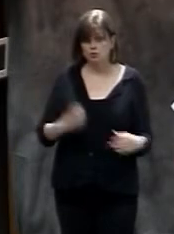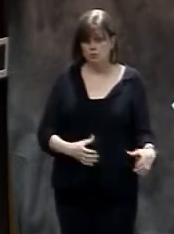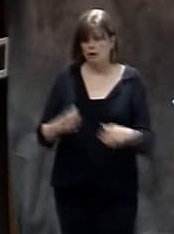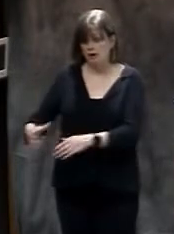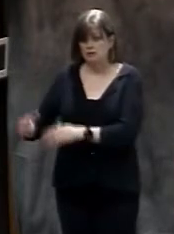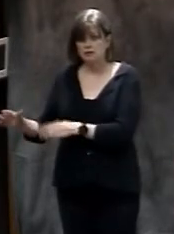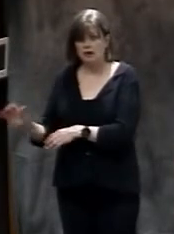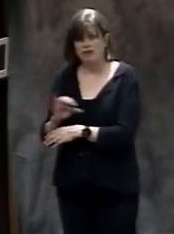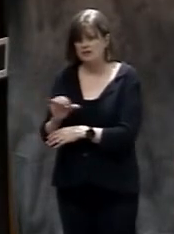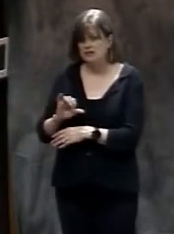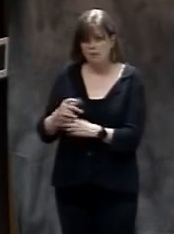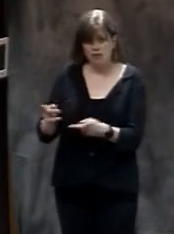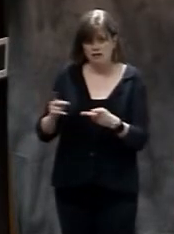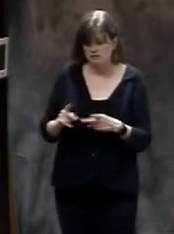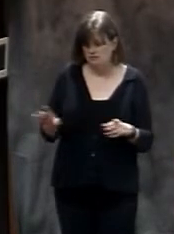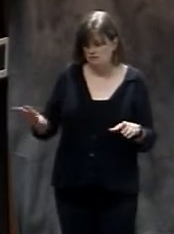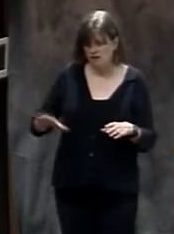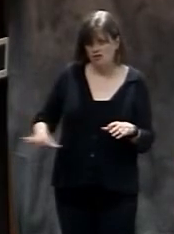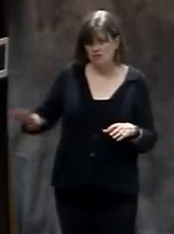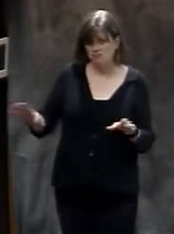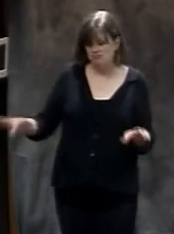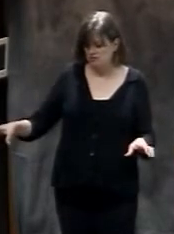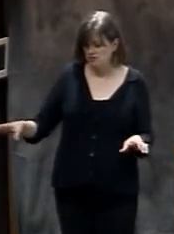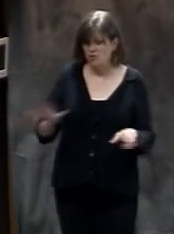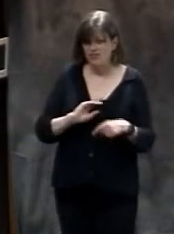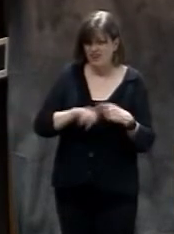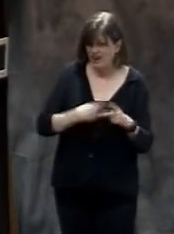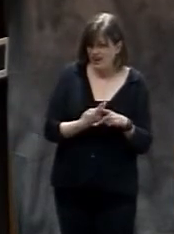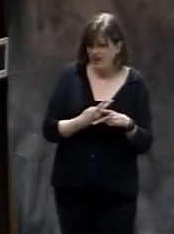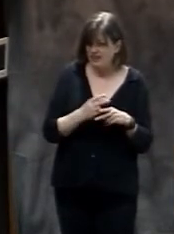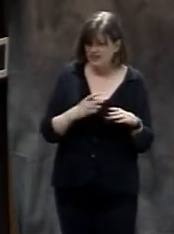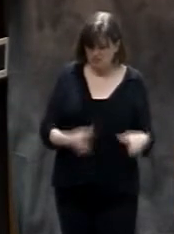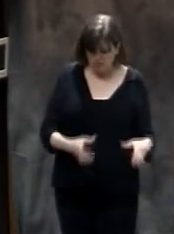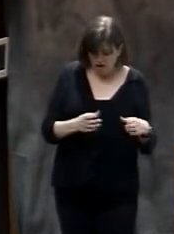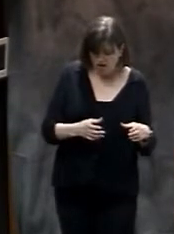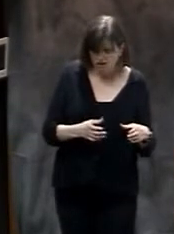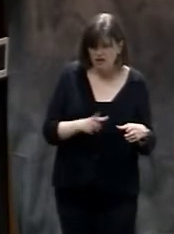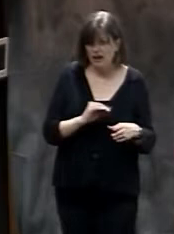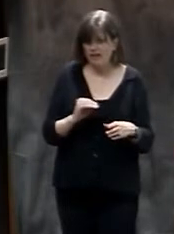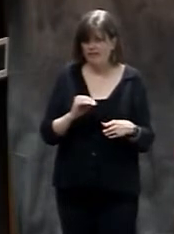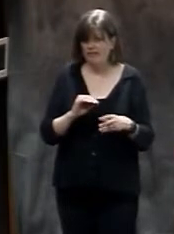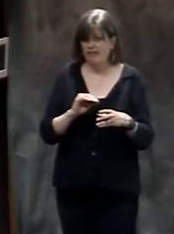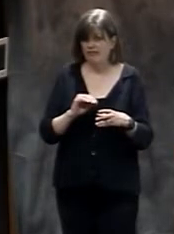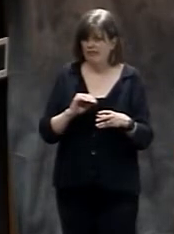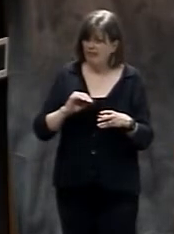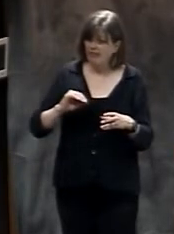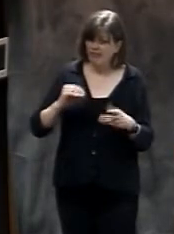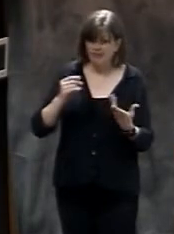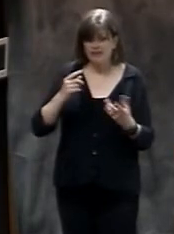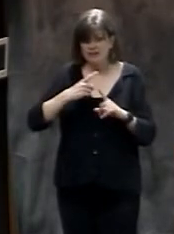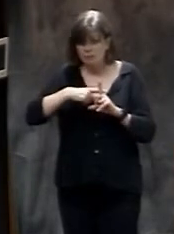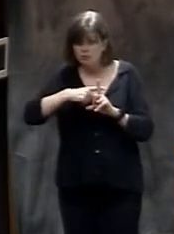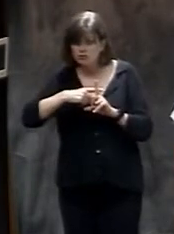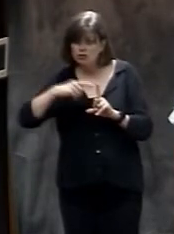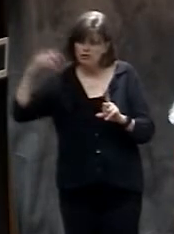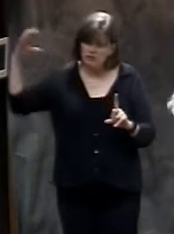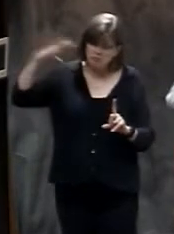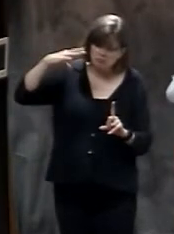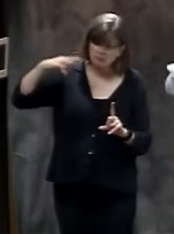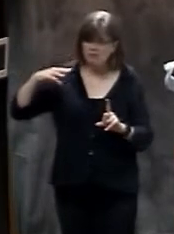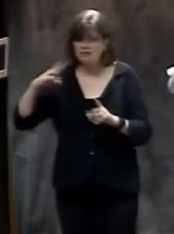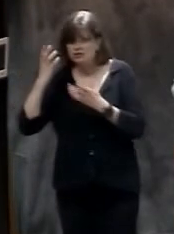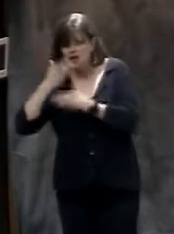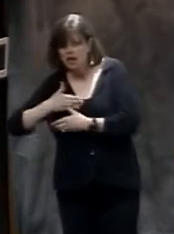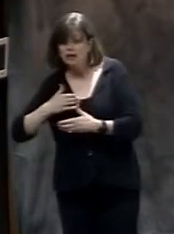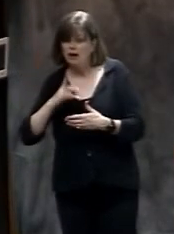So just the type of bucket that you have and the conditions that it's in are really important for being able to accurately